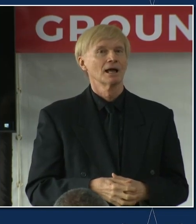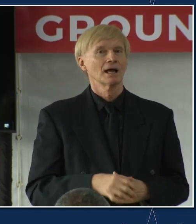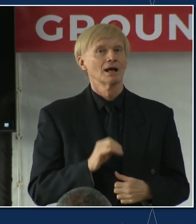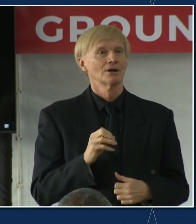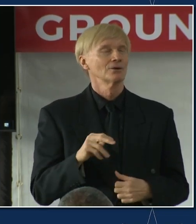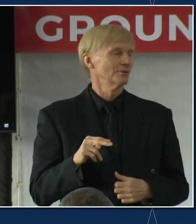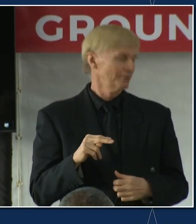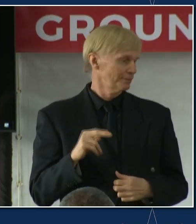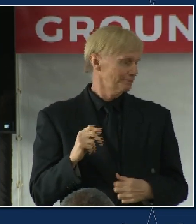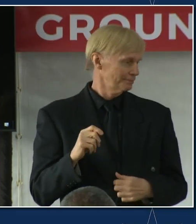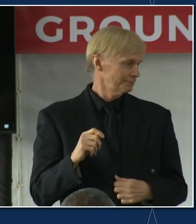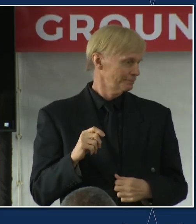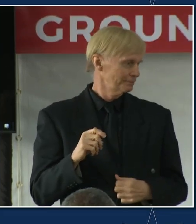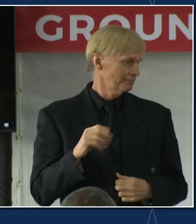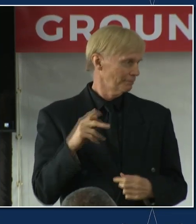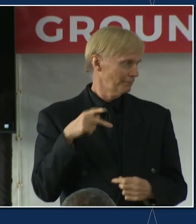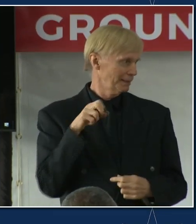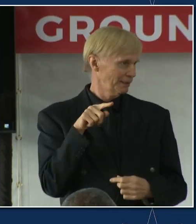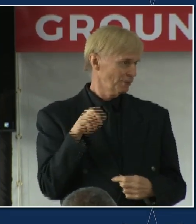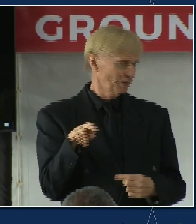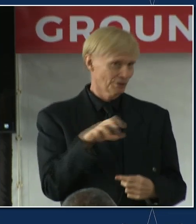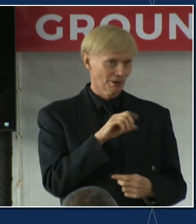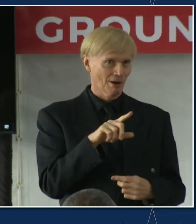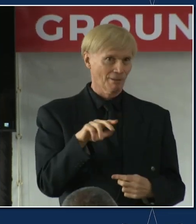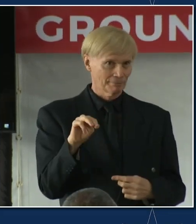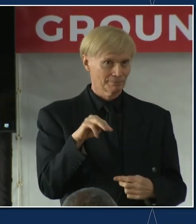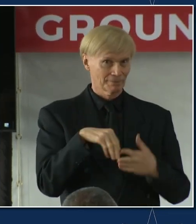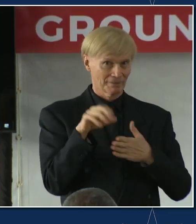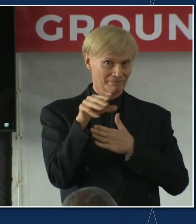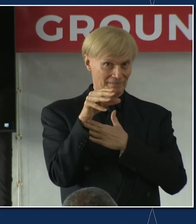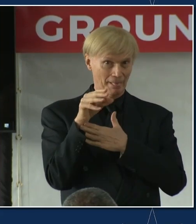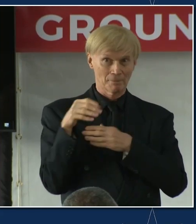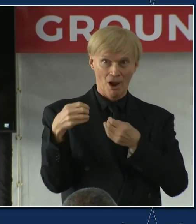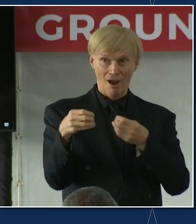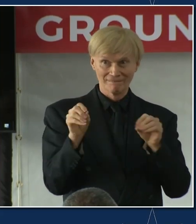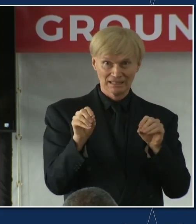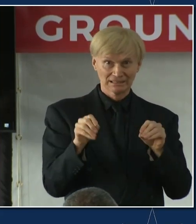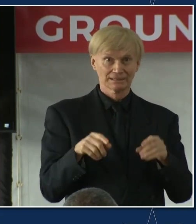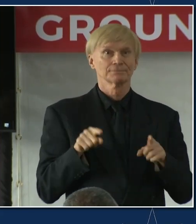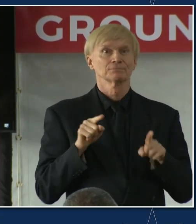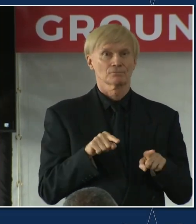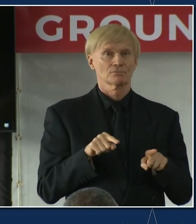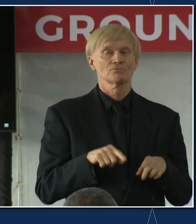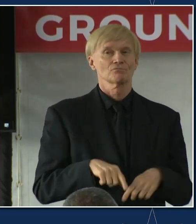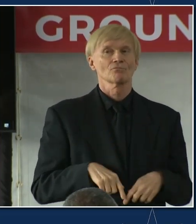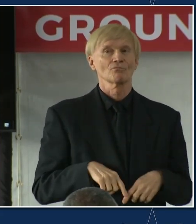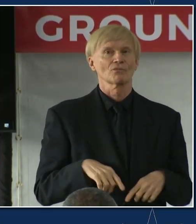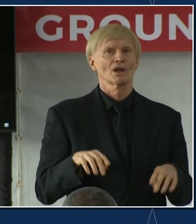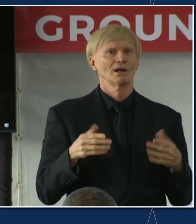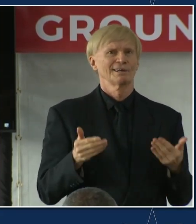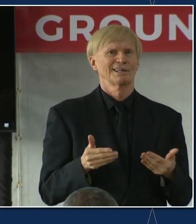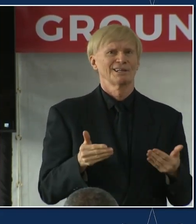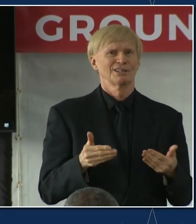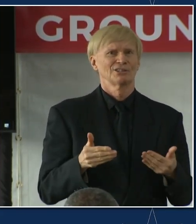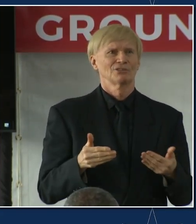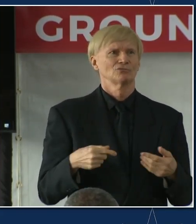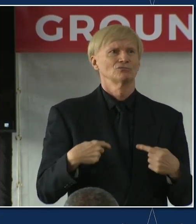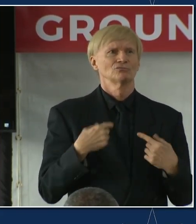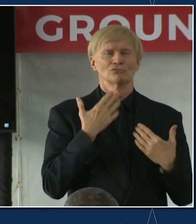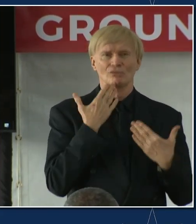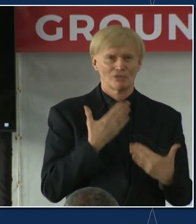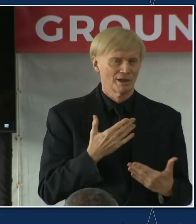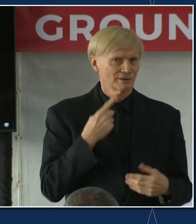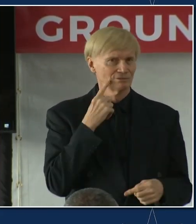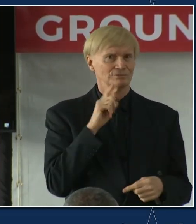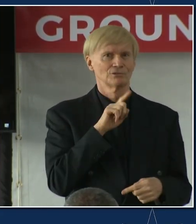Jonah and Peter Hawley in the film office, wouldn't be here without you, and thank you